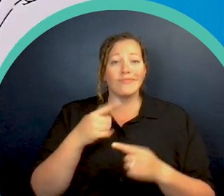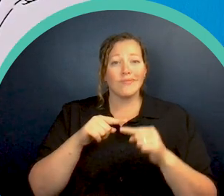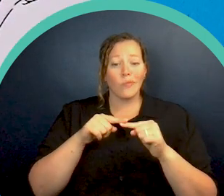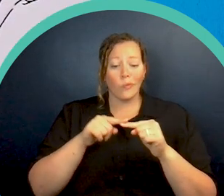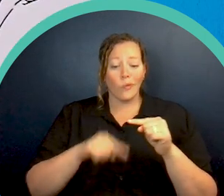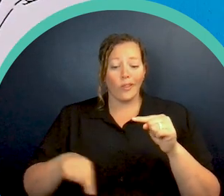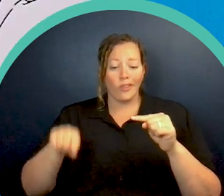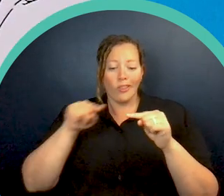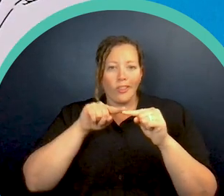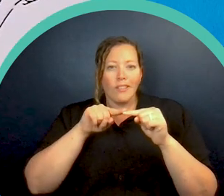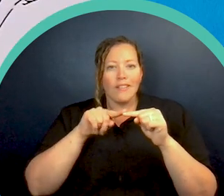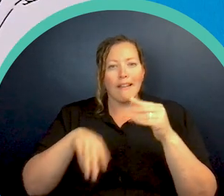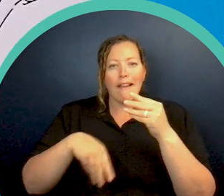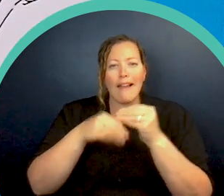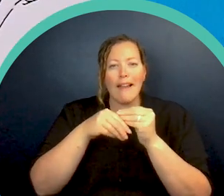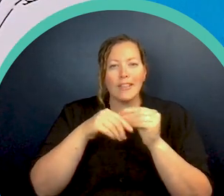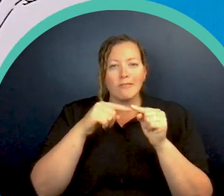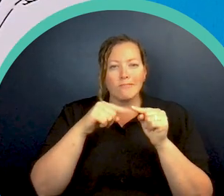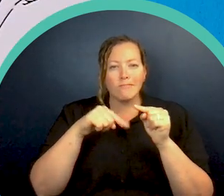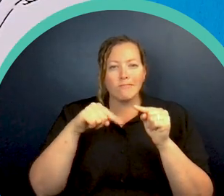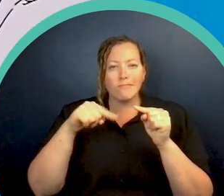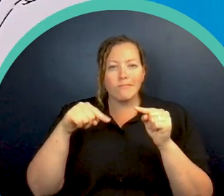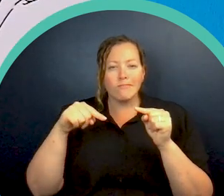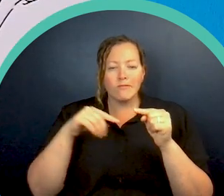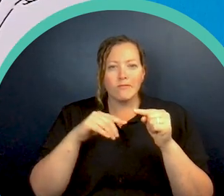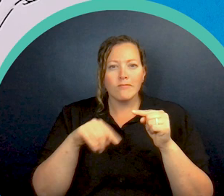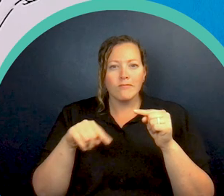Wheel maybe has like kind of a tread,